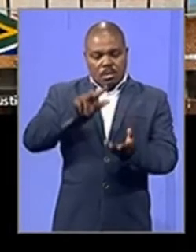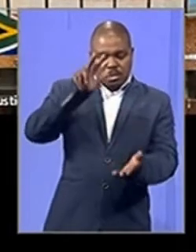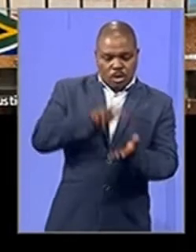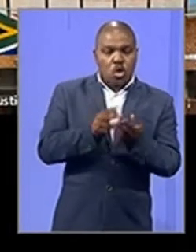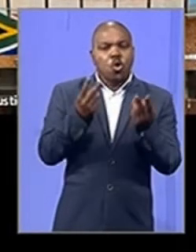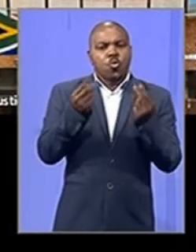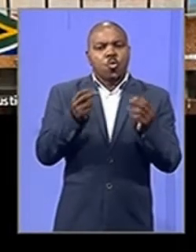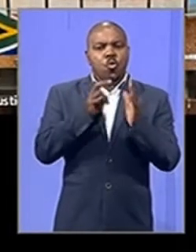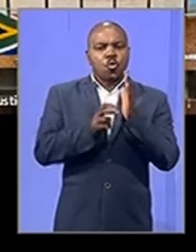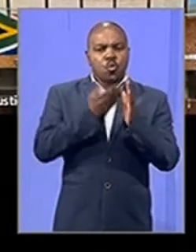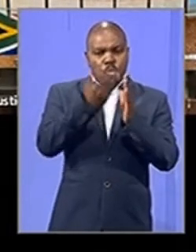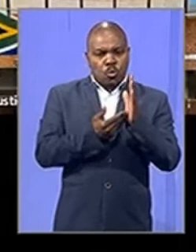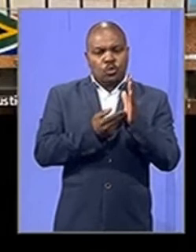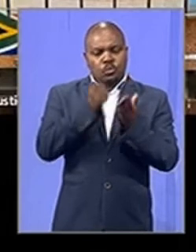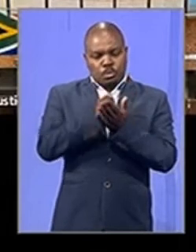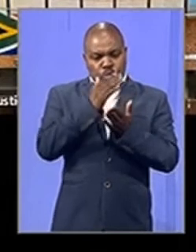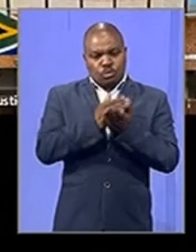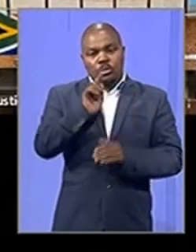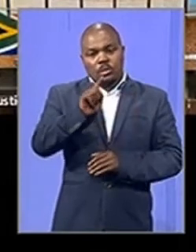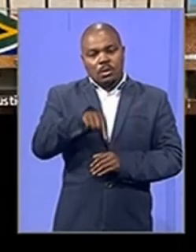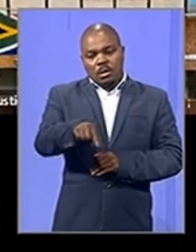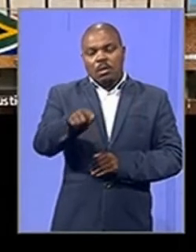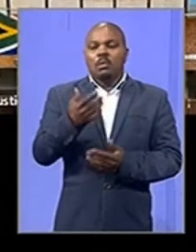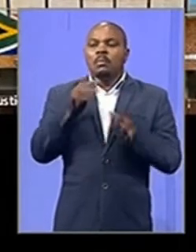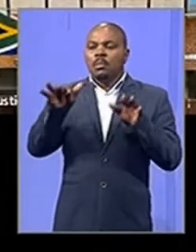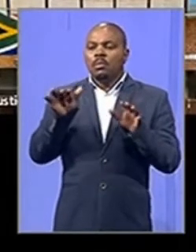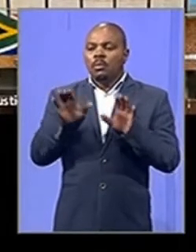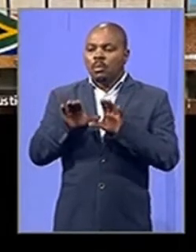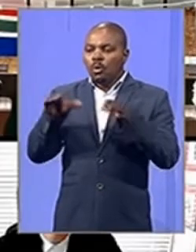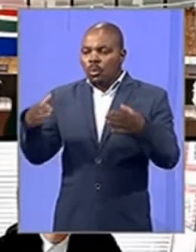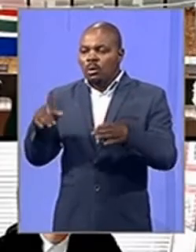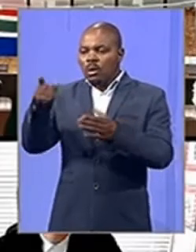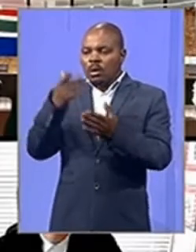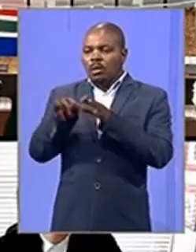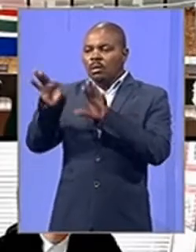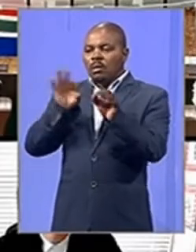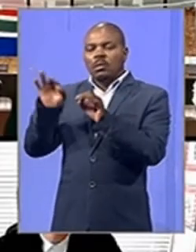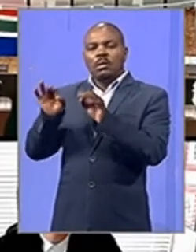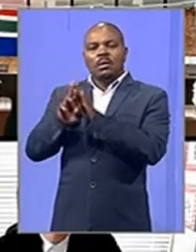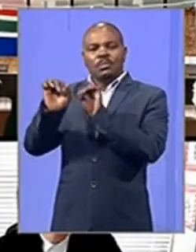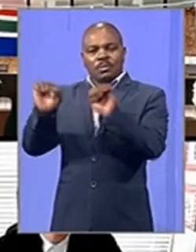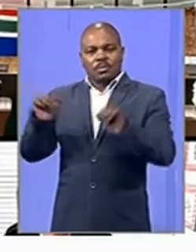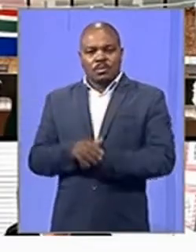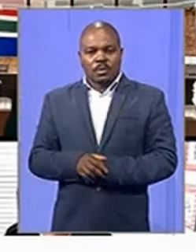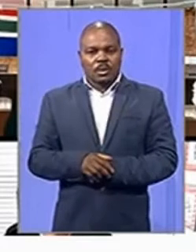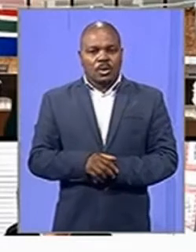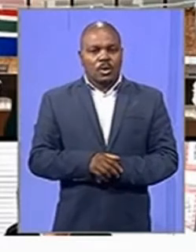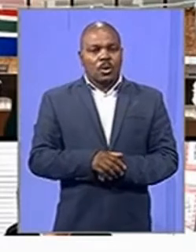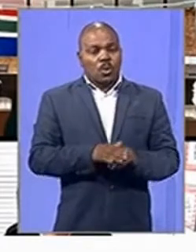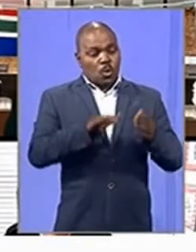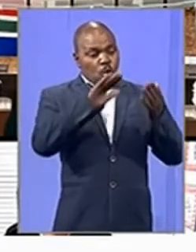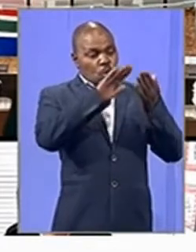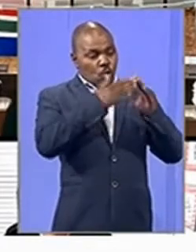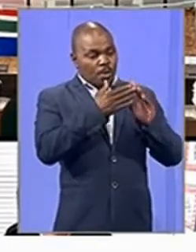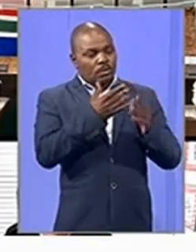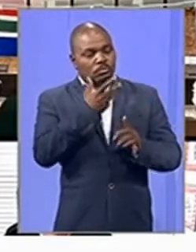will allow for the process of party nomination lists. Community immunity is actually something